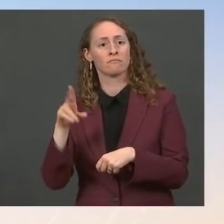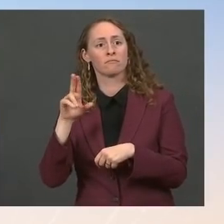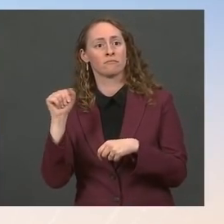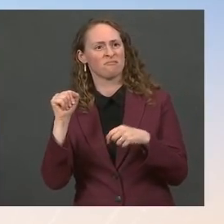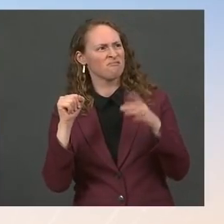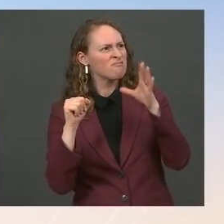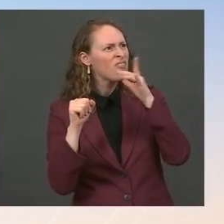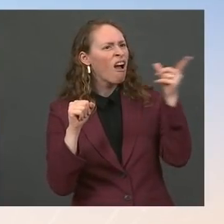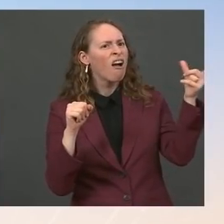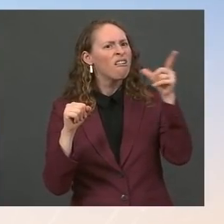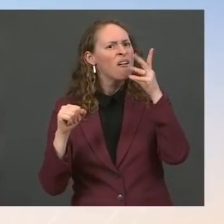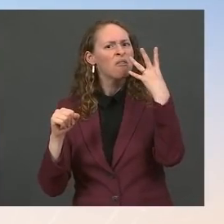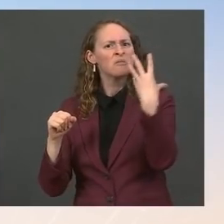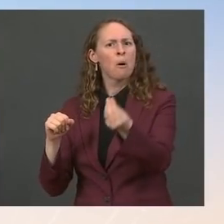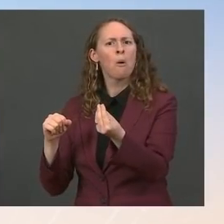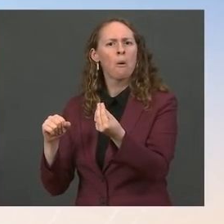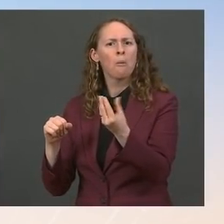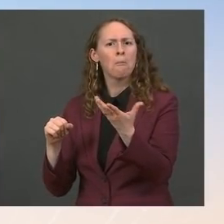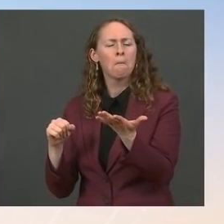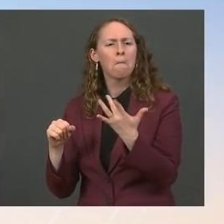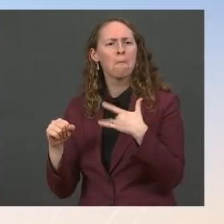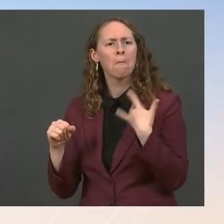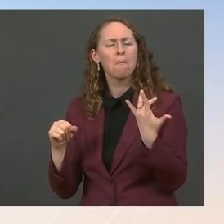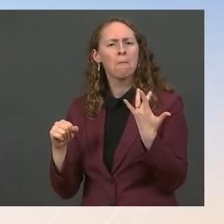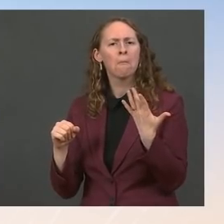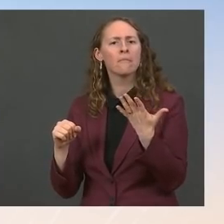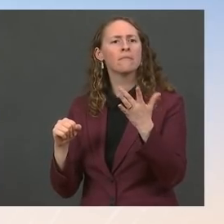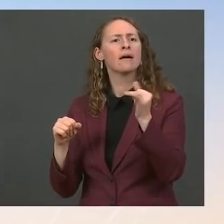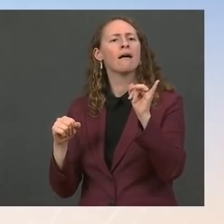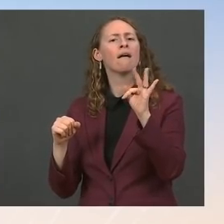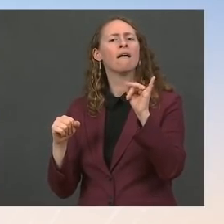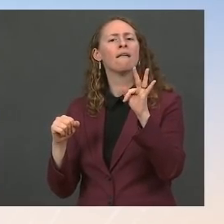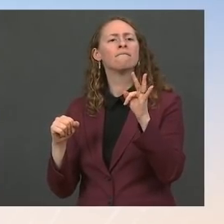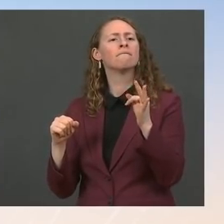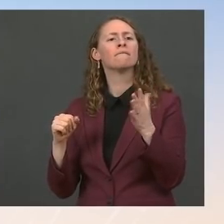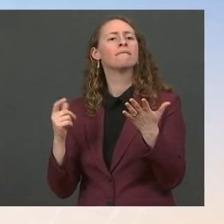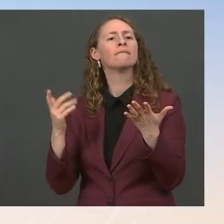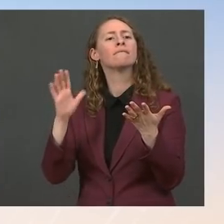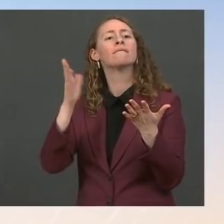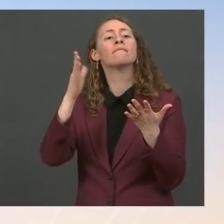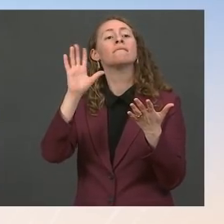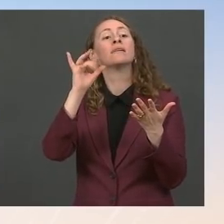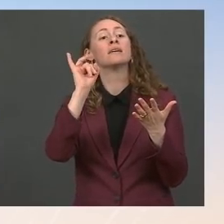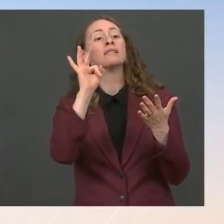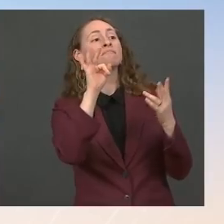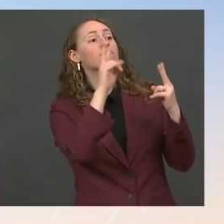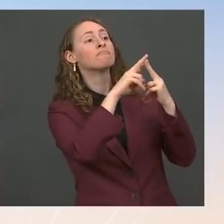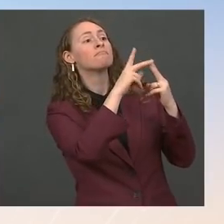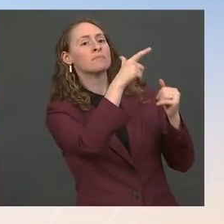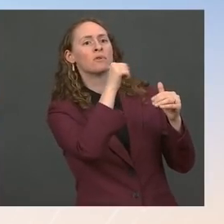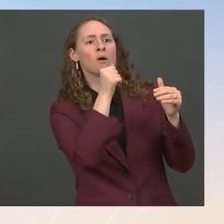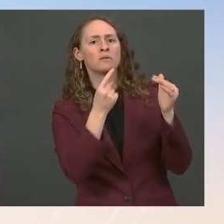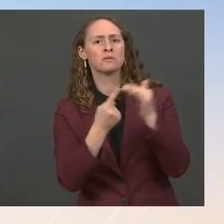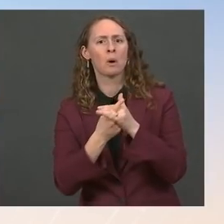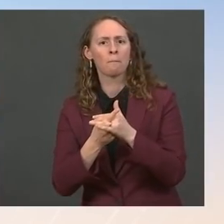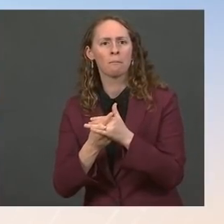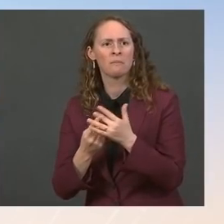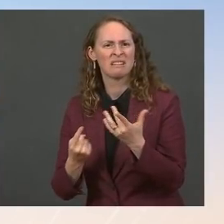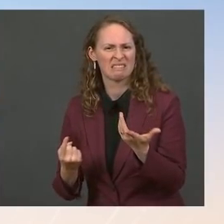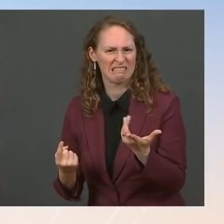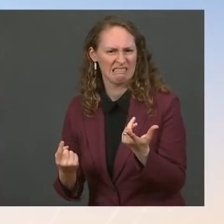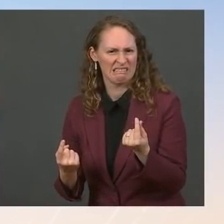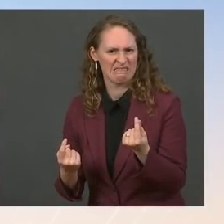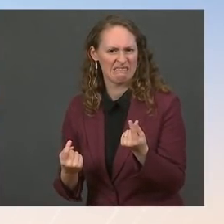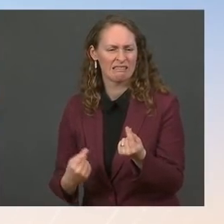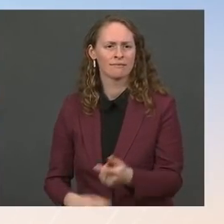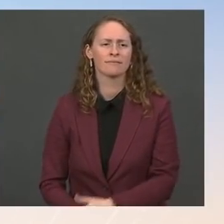not attend. I'm curious what kind of message the White House thinks that sends if some of these leaders don't show up in Scotland next week. Well, we know, and I can't speak to